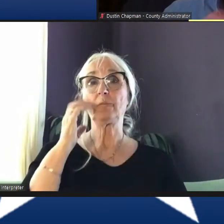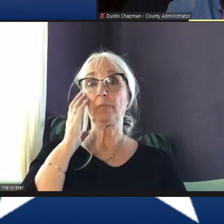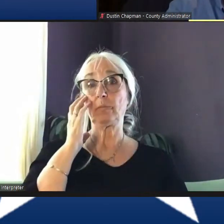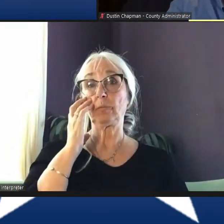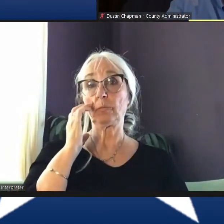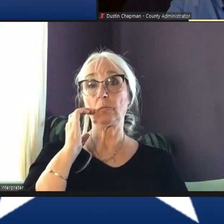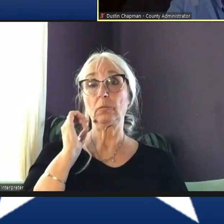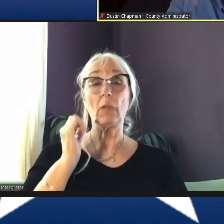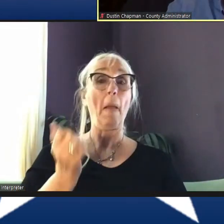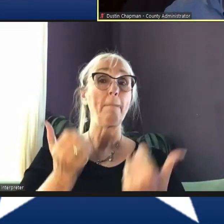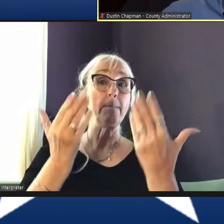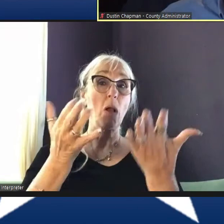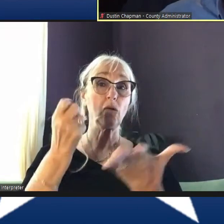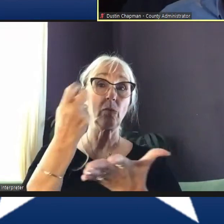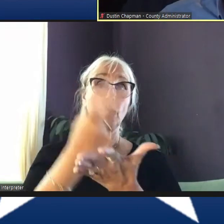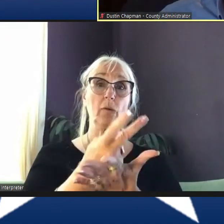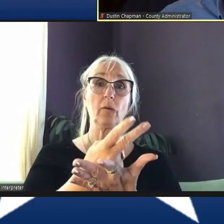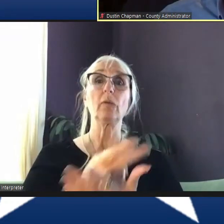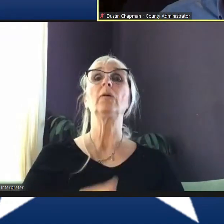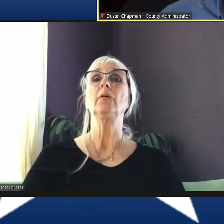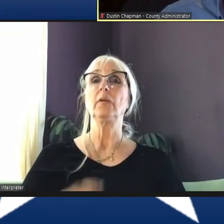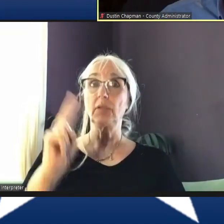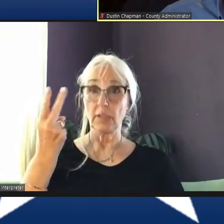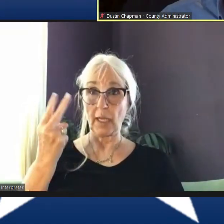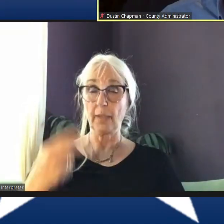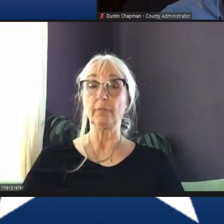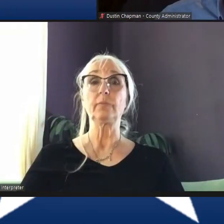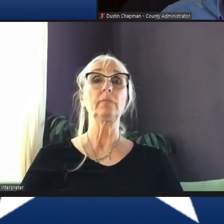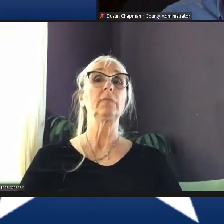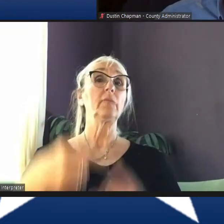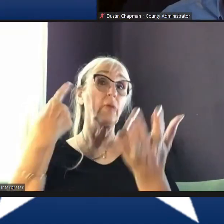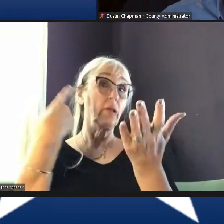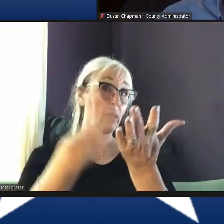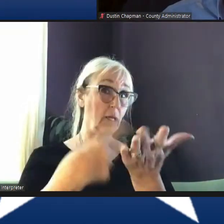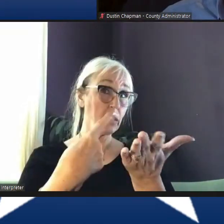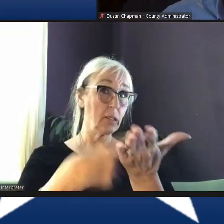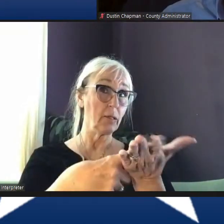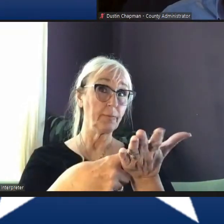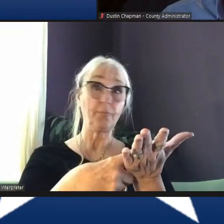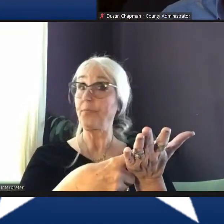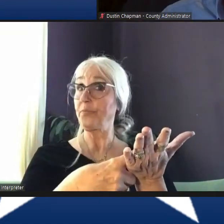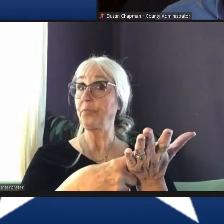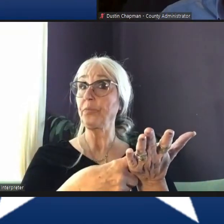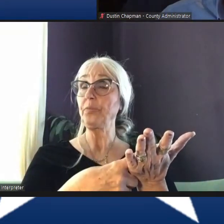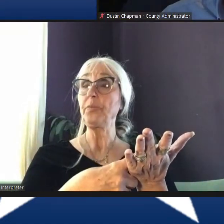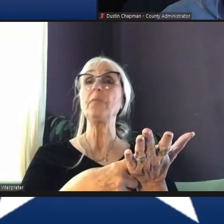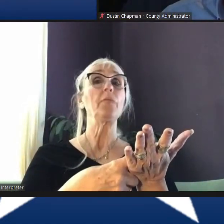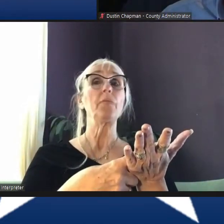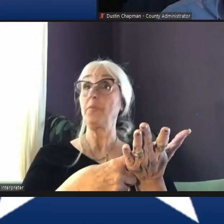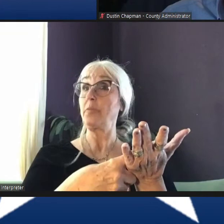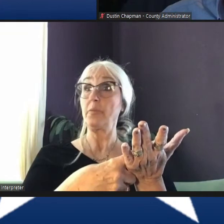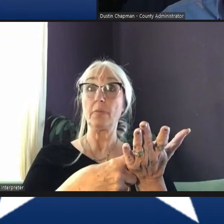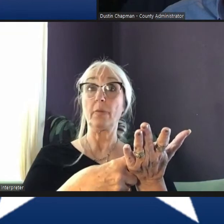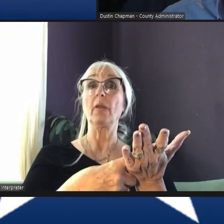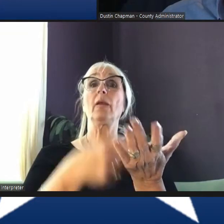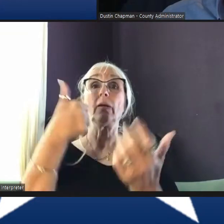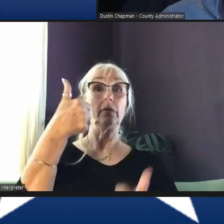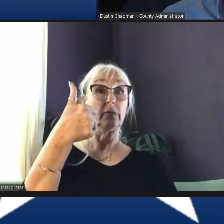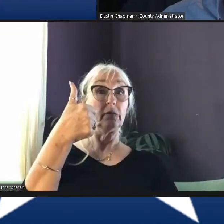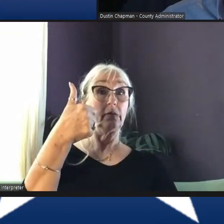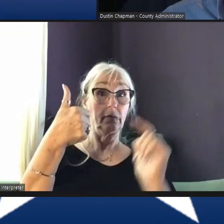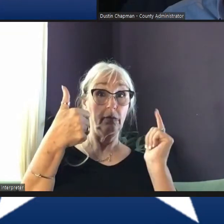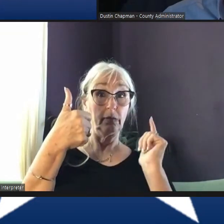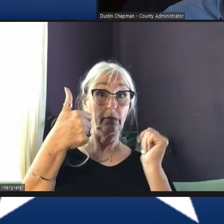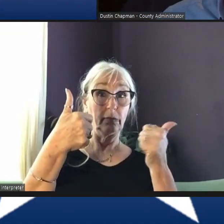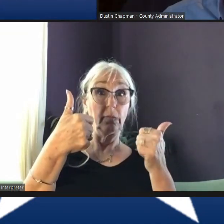motion to approve? So moved. Second. Have a motion and a second. Any other discussion? No other discussion. All in favor say aye.